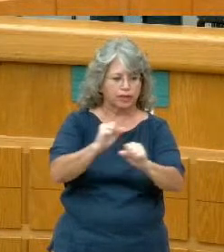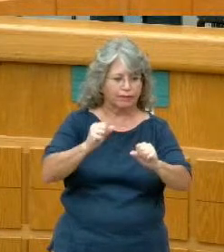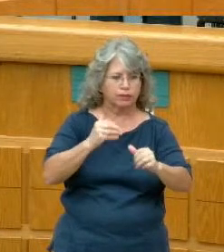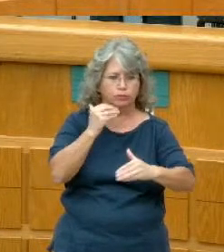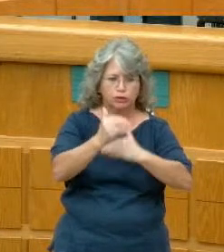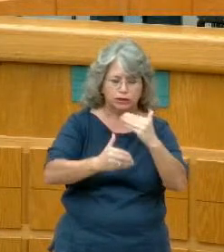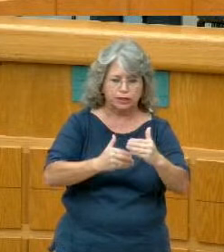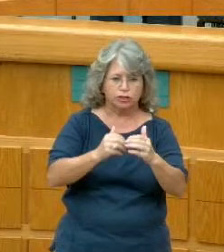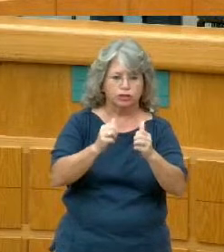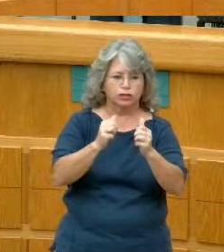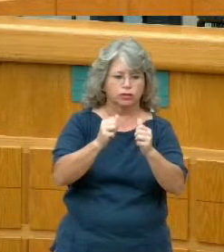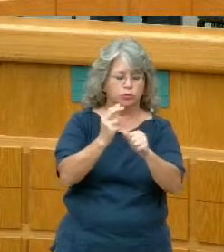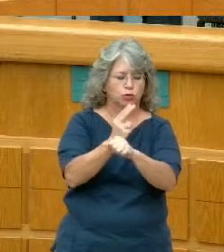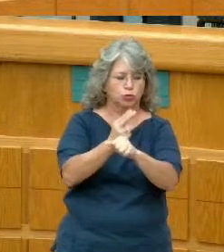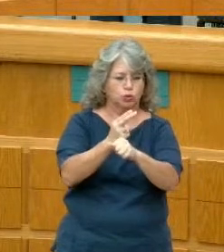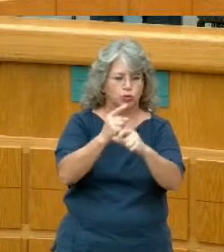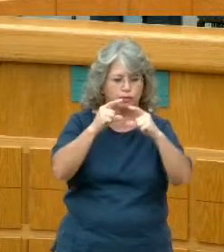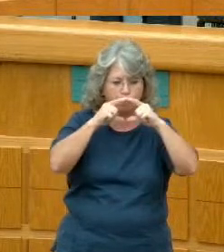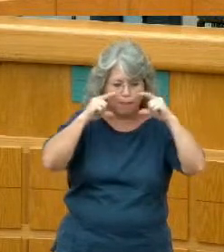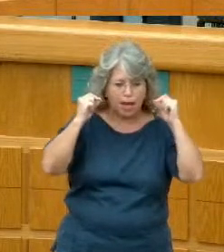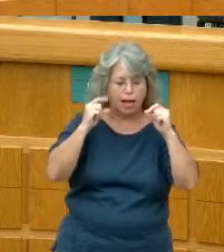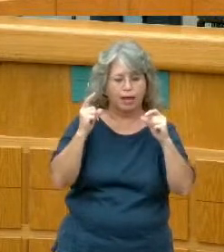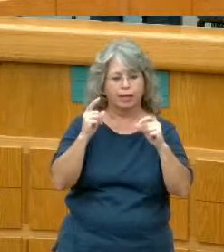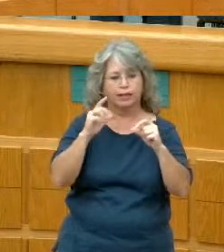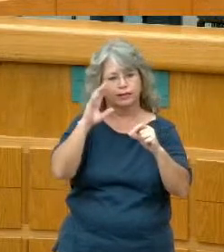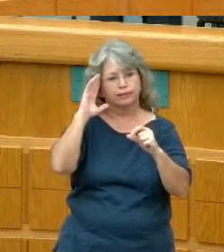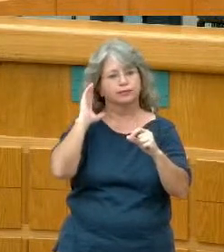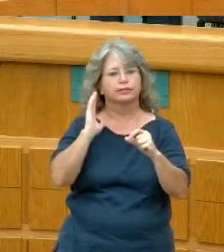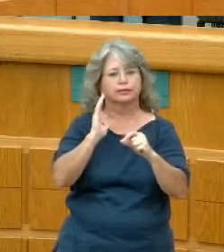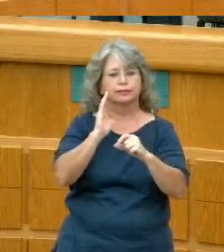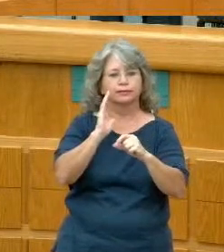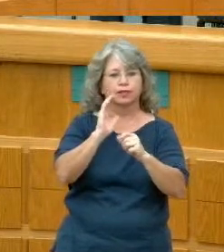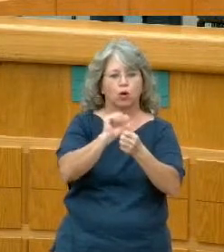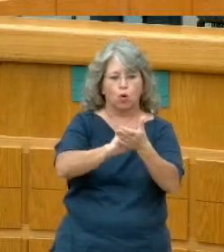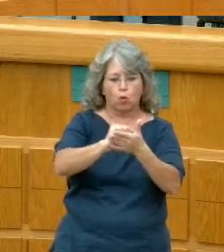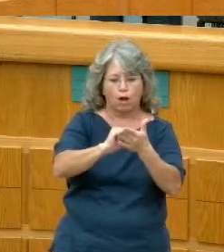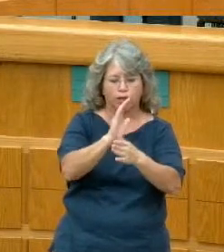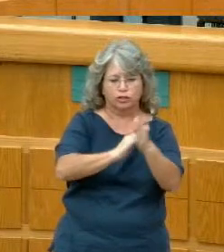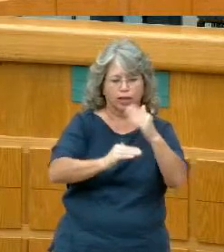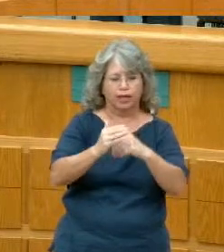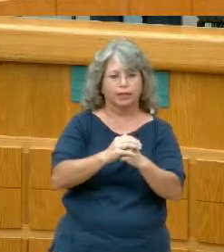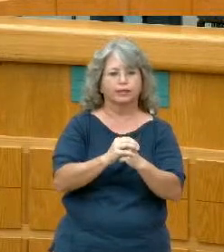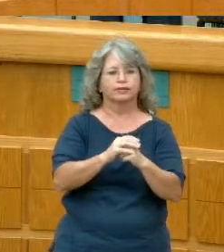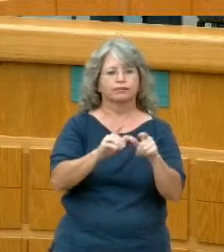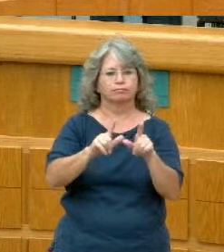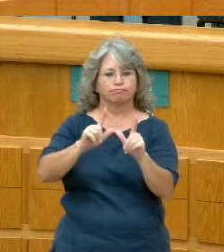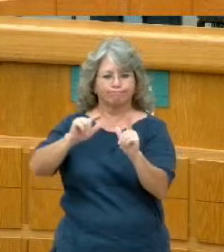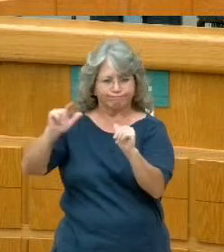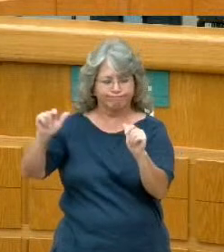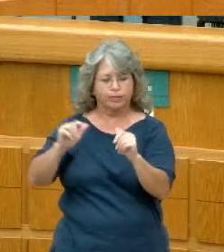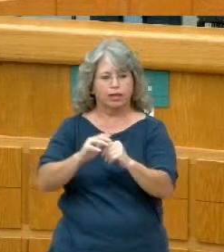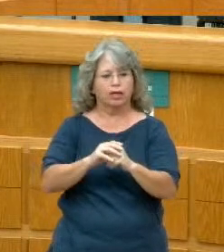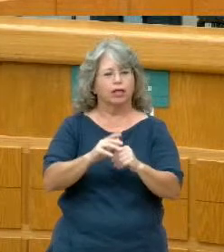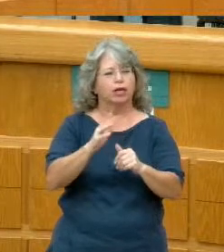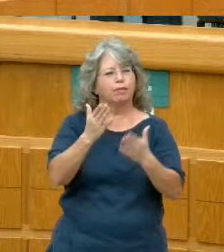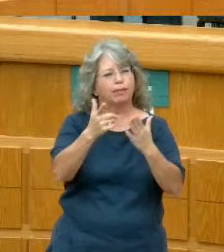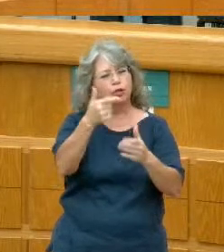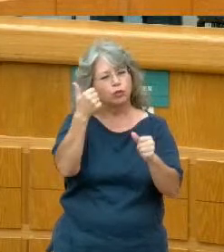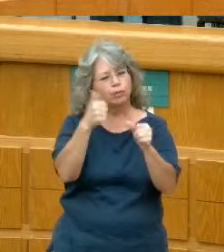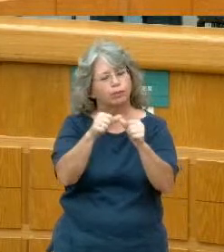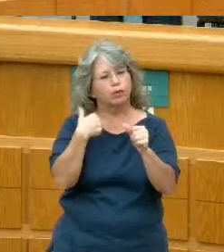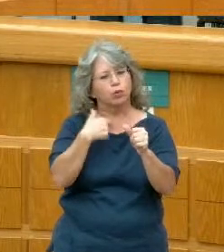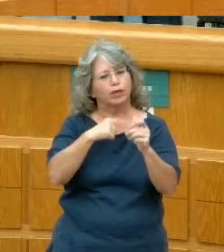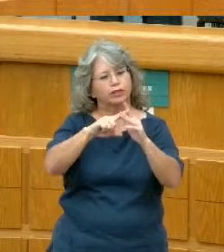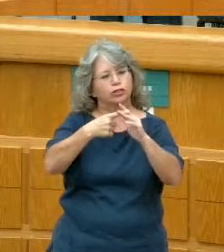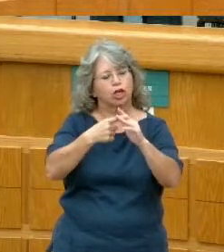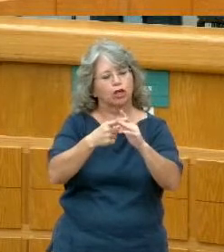hygiene and masks and that sort of thing. And we also, if you'll recall, we initiated an appreciation tour of